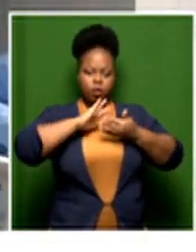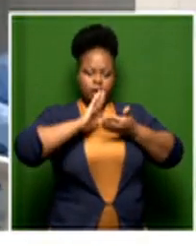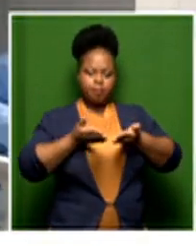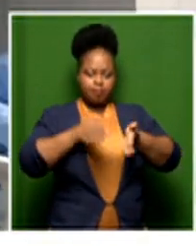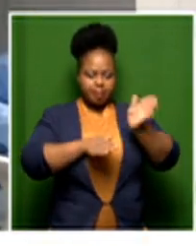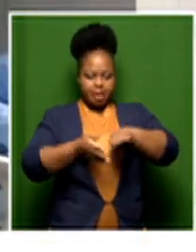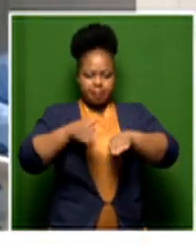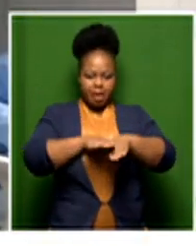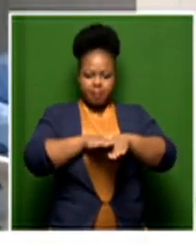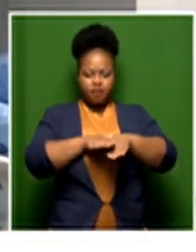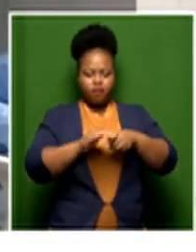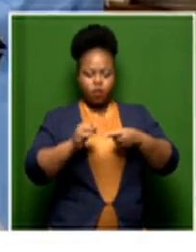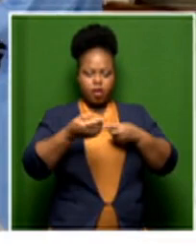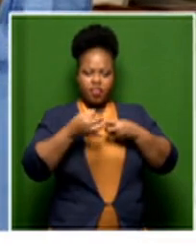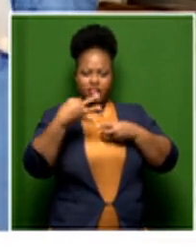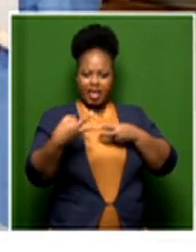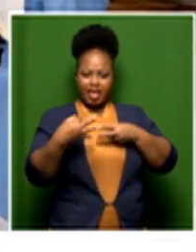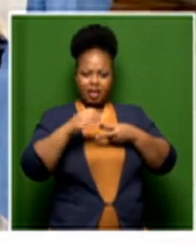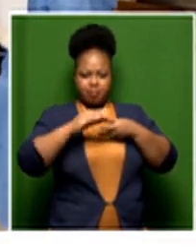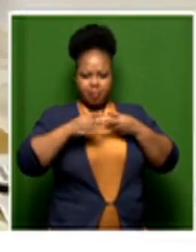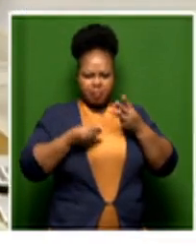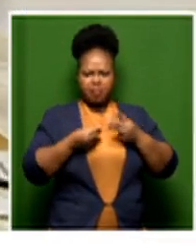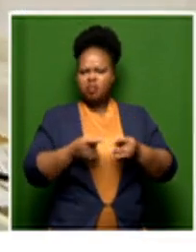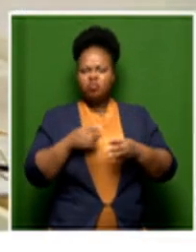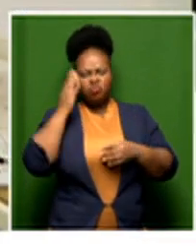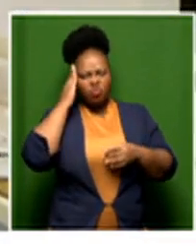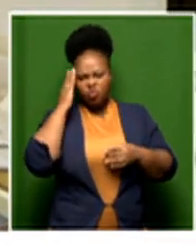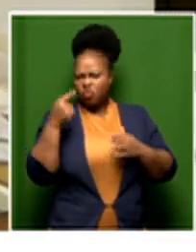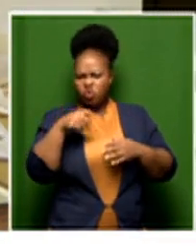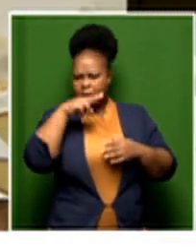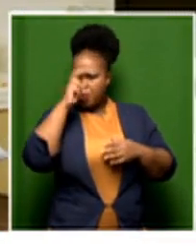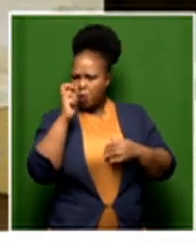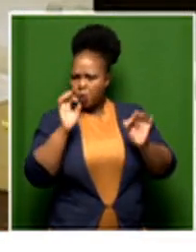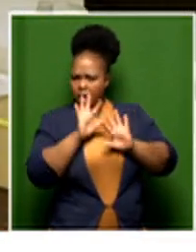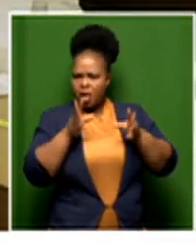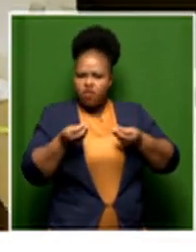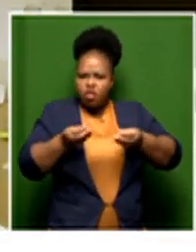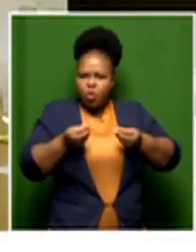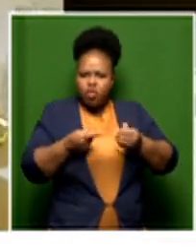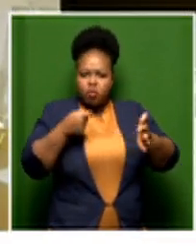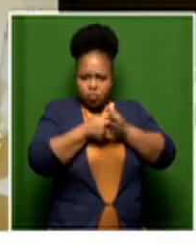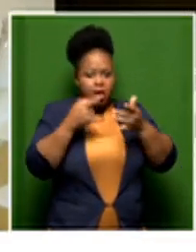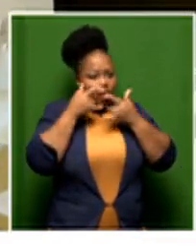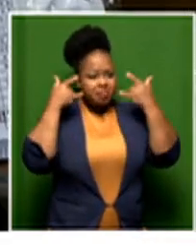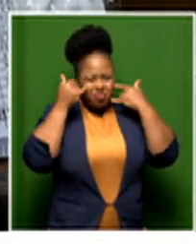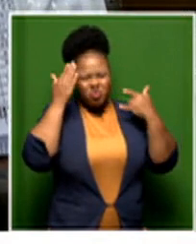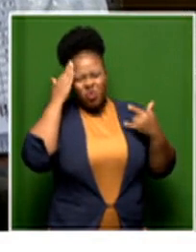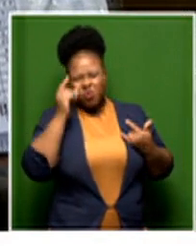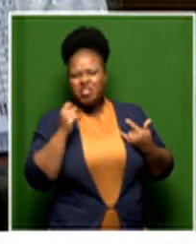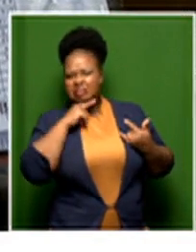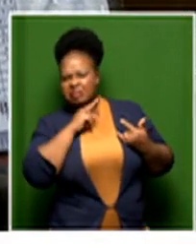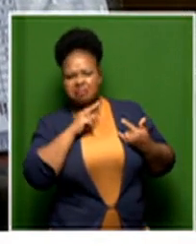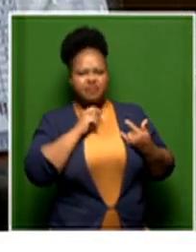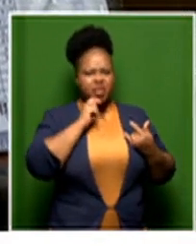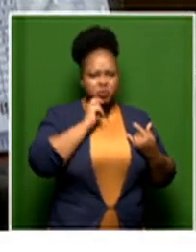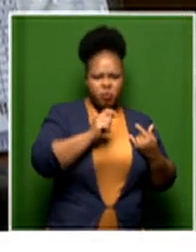but we have these blue masks that all of us buy and wear. They are the cloth masks. How do we tell what is effective and